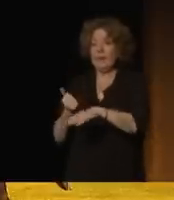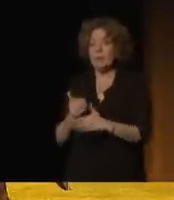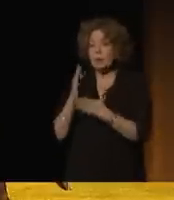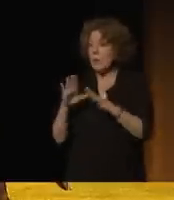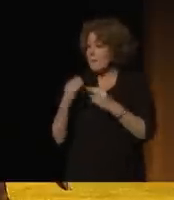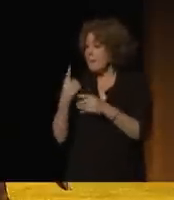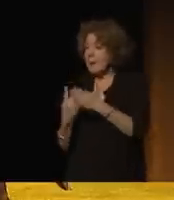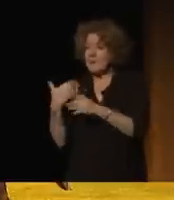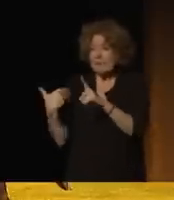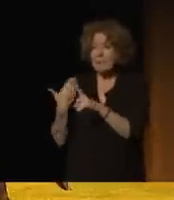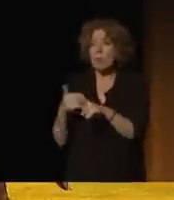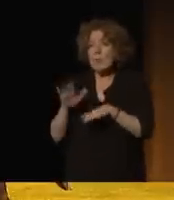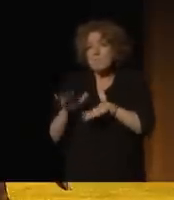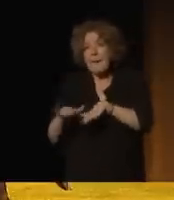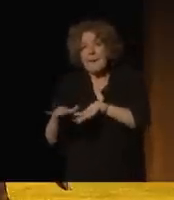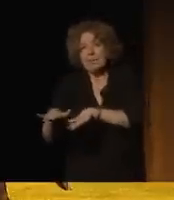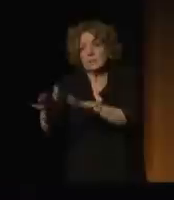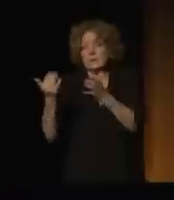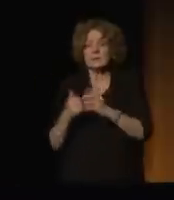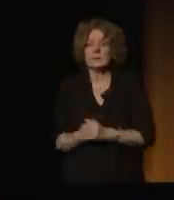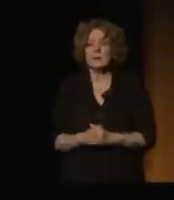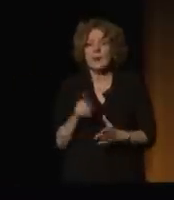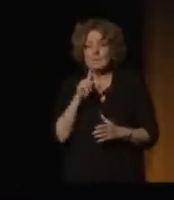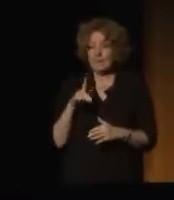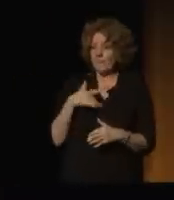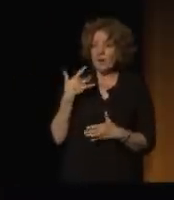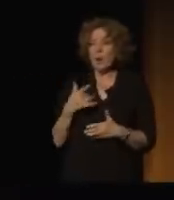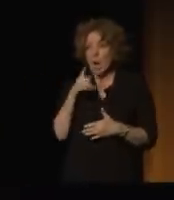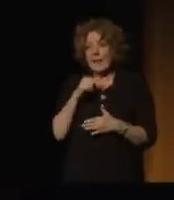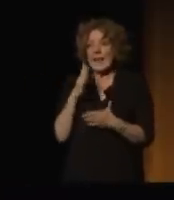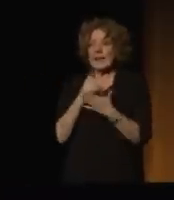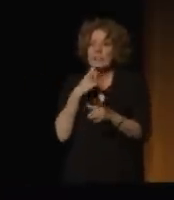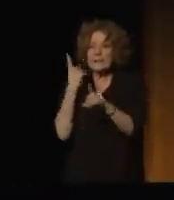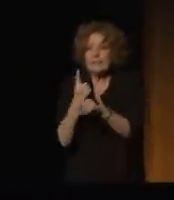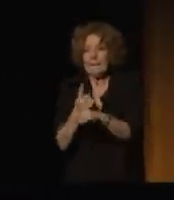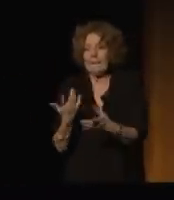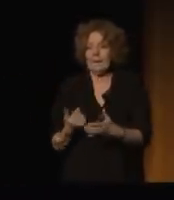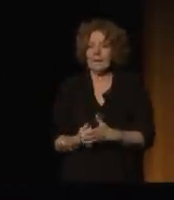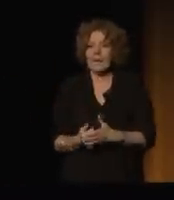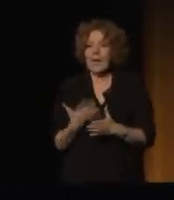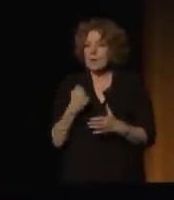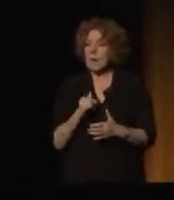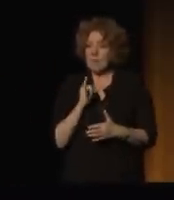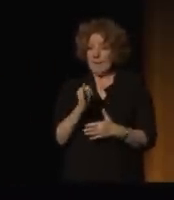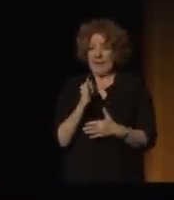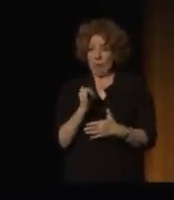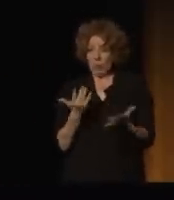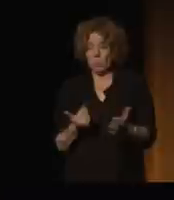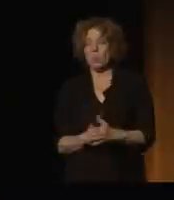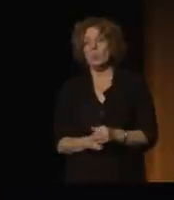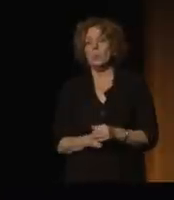had come before with the marches, that people felt, I actually can speak out. And suddenly you had the Me Too thing, where all of